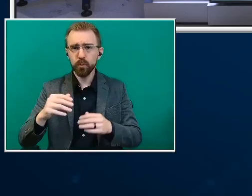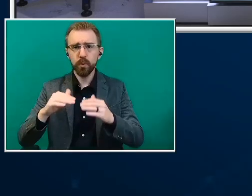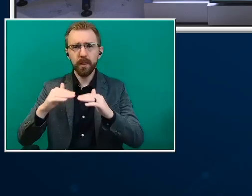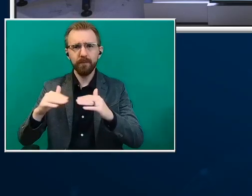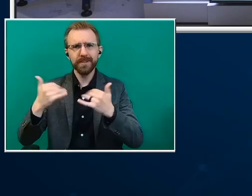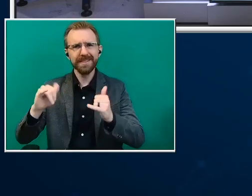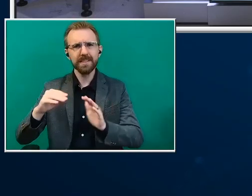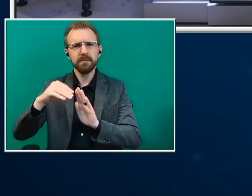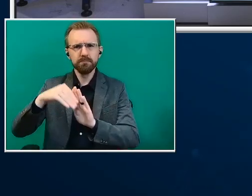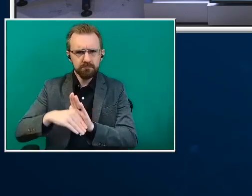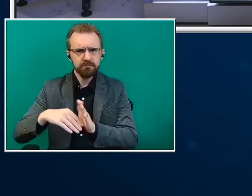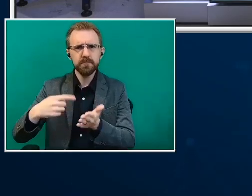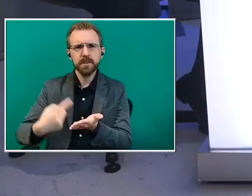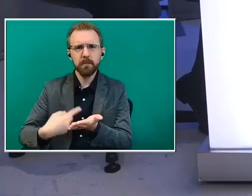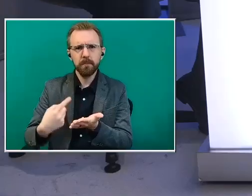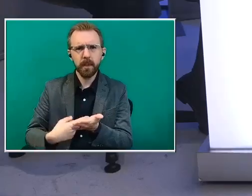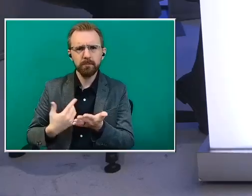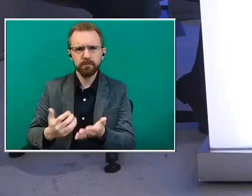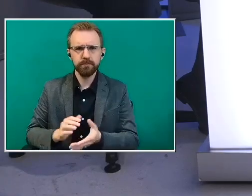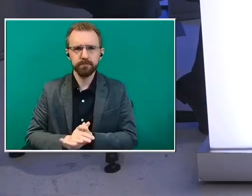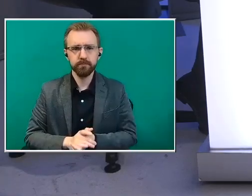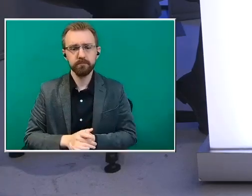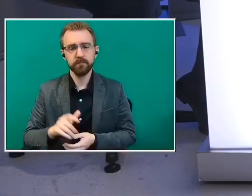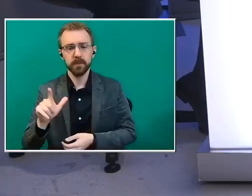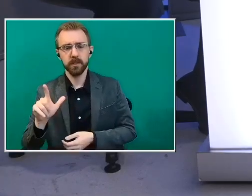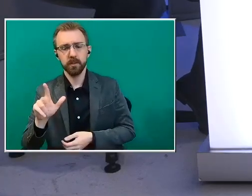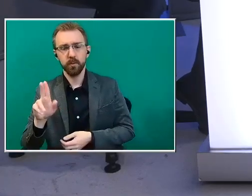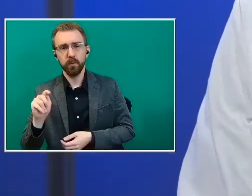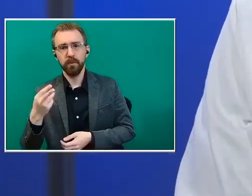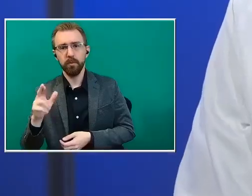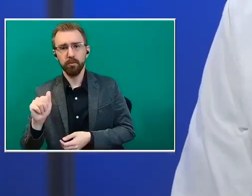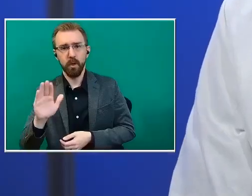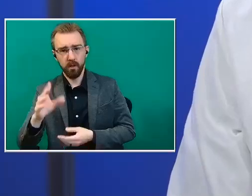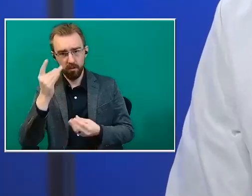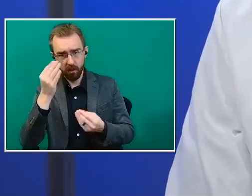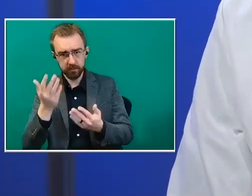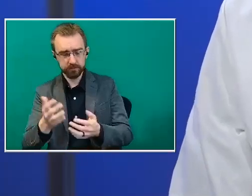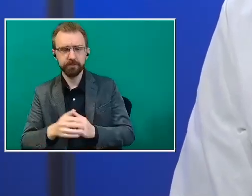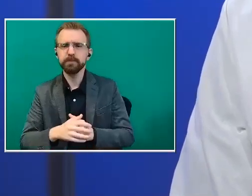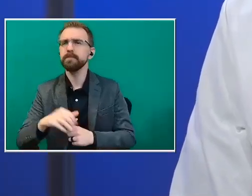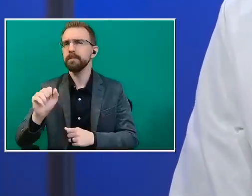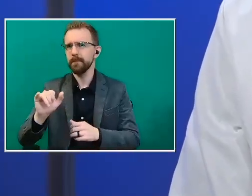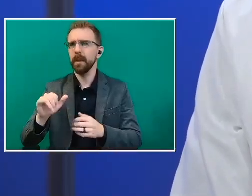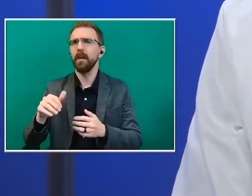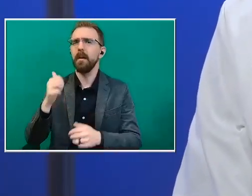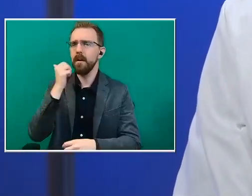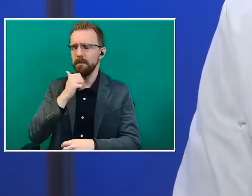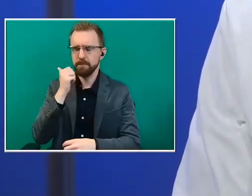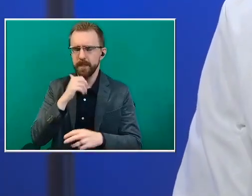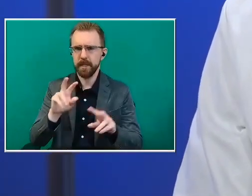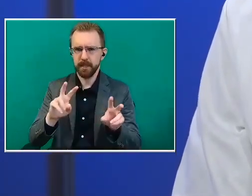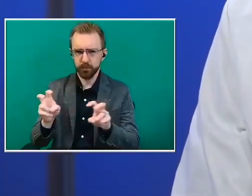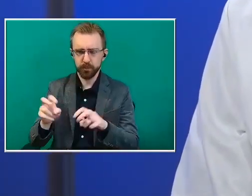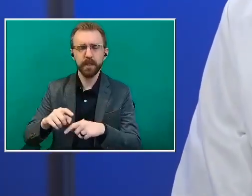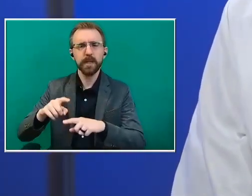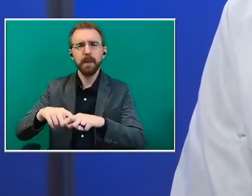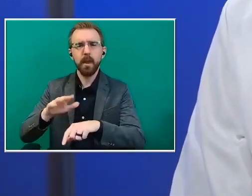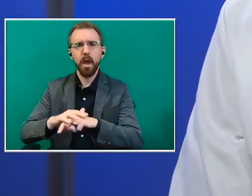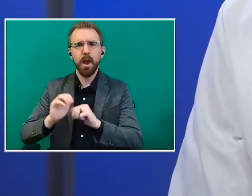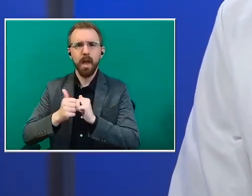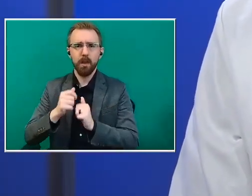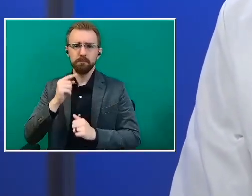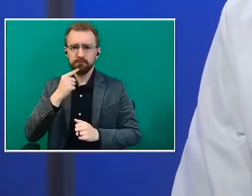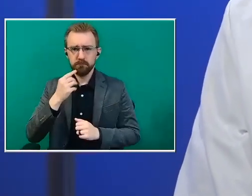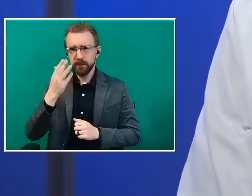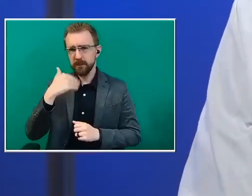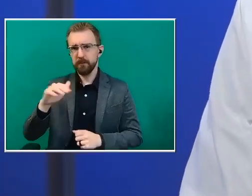time. Dr. Luther, thoughts? So, that is a common issue. Depending upon how severe the sleep apnea was in the